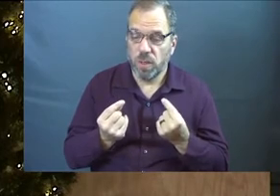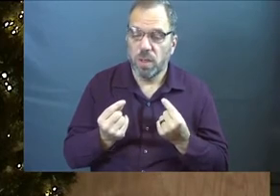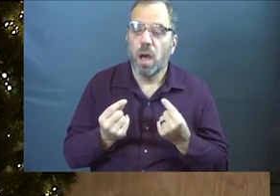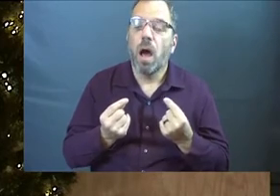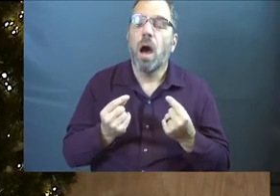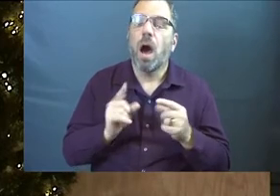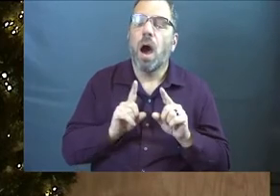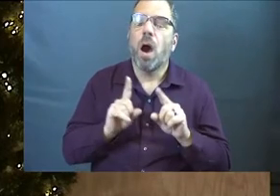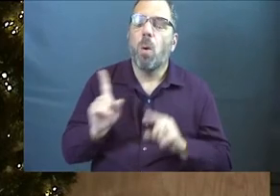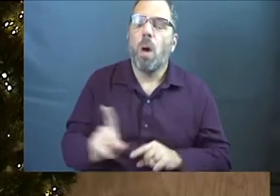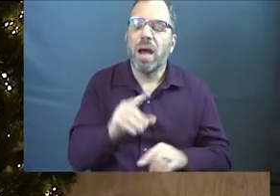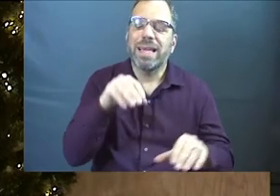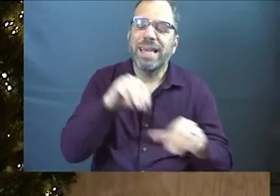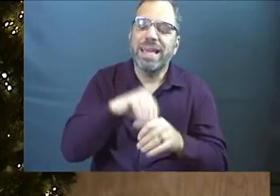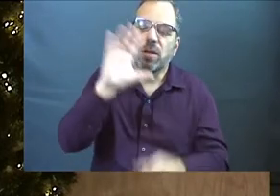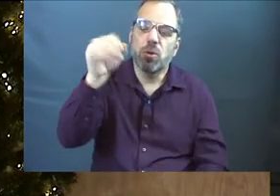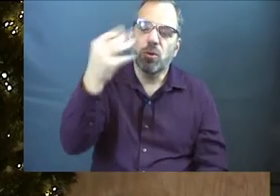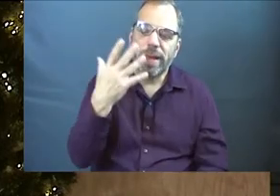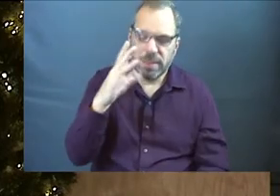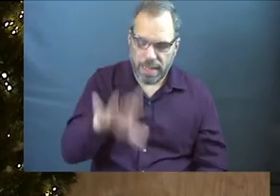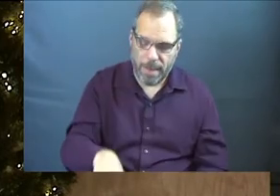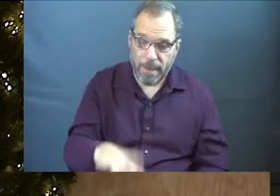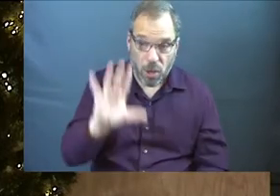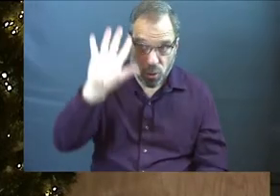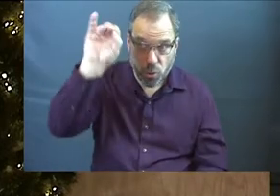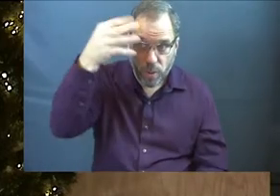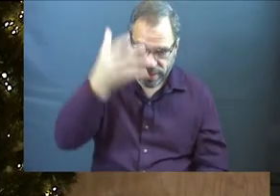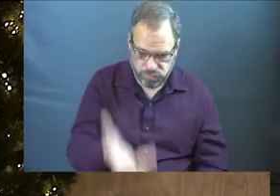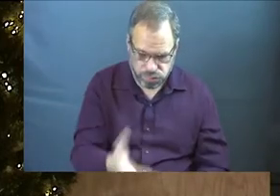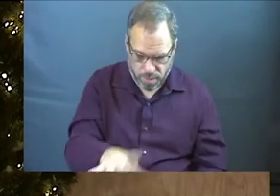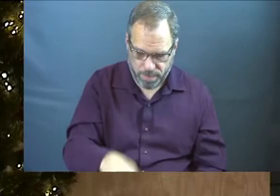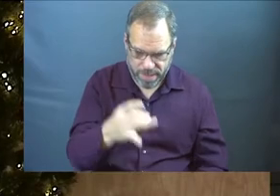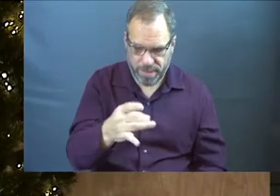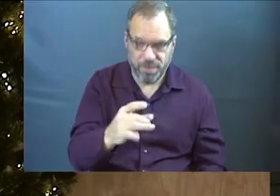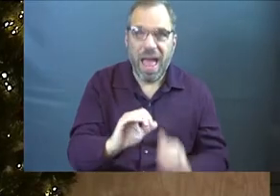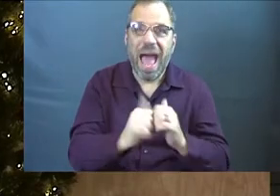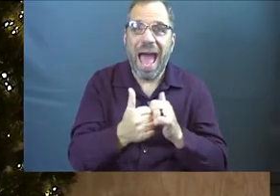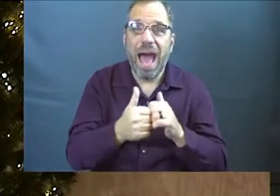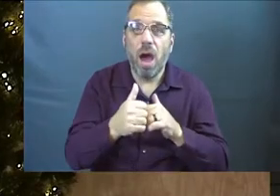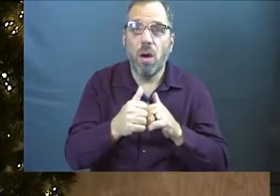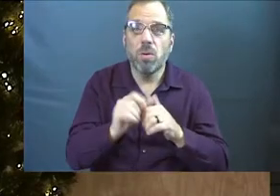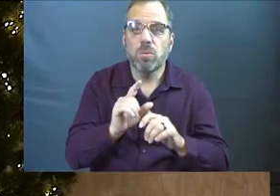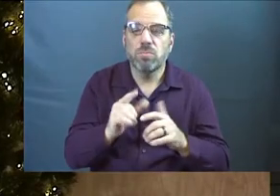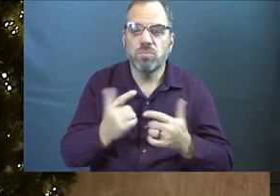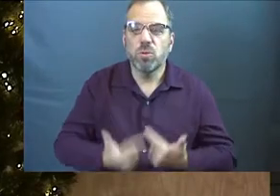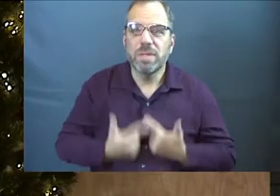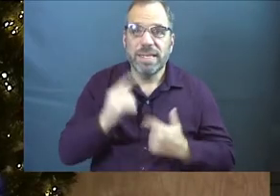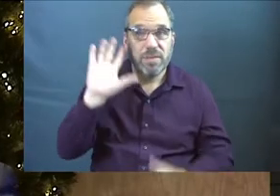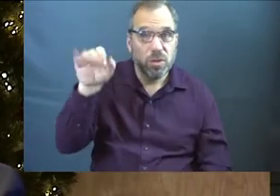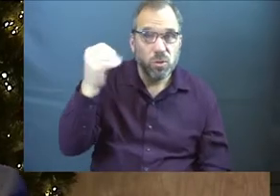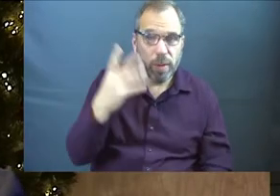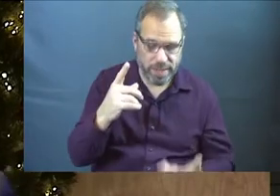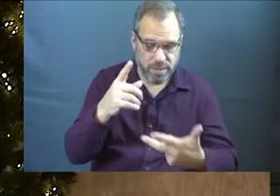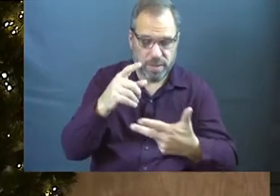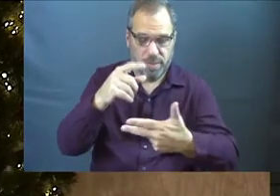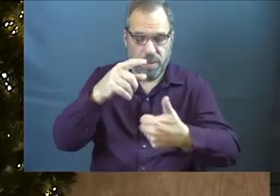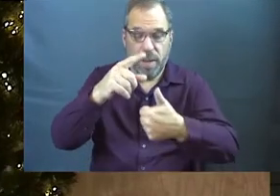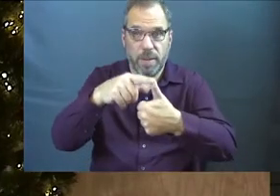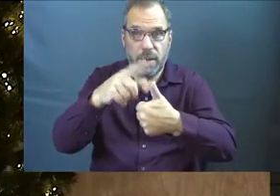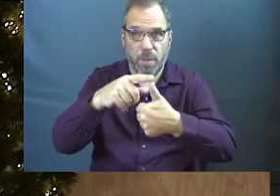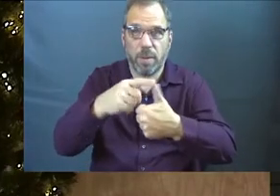in grace every day. Pick it back up. And I'll give you three ways to walk in grace. Way number